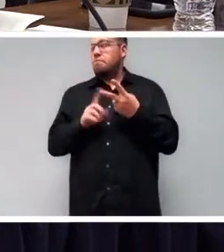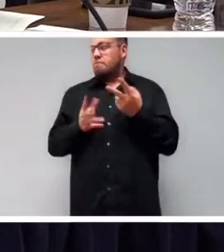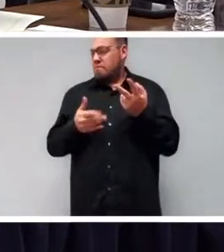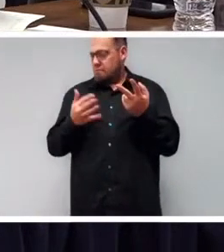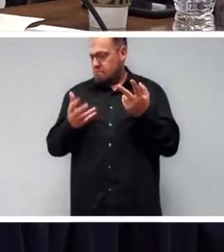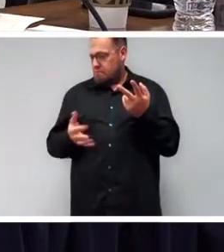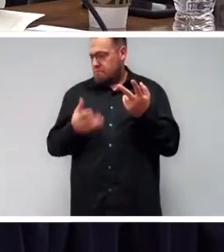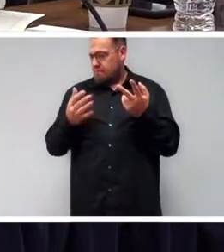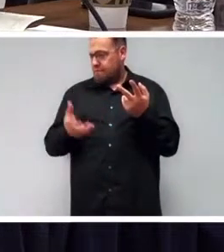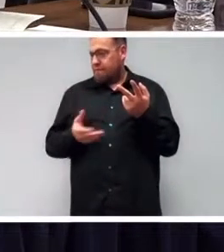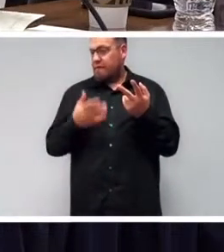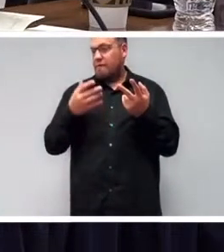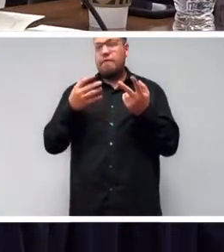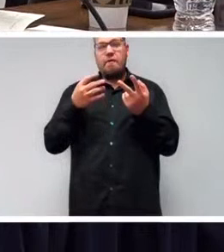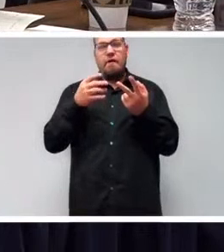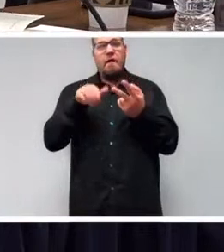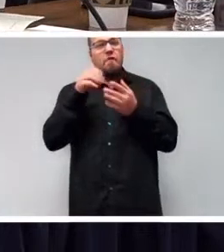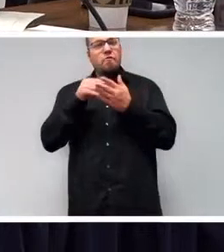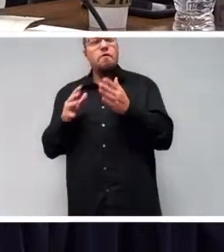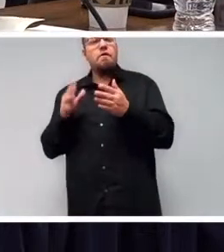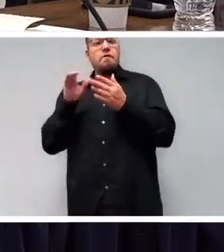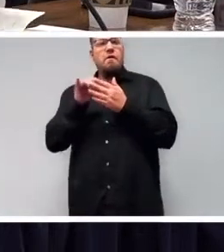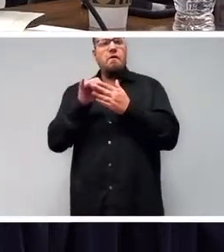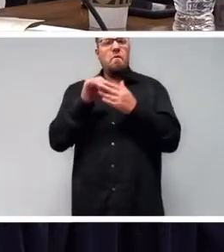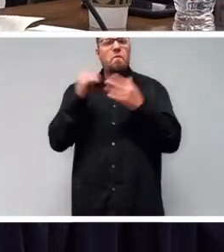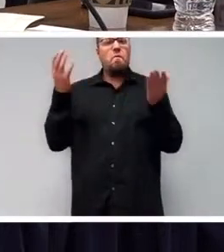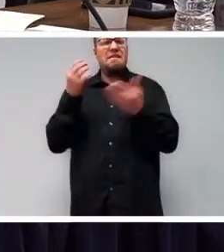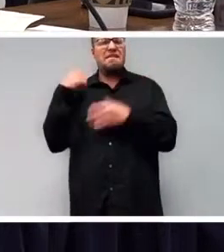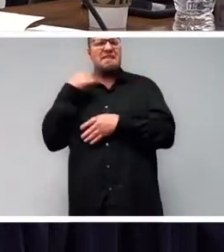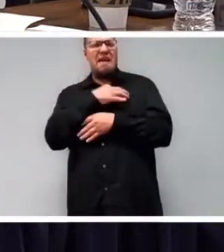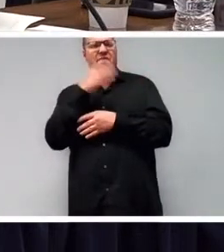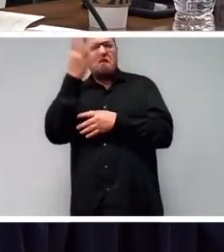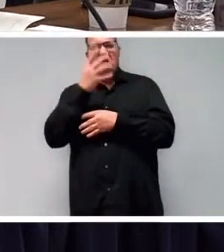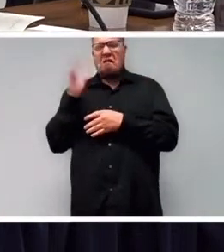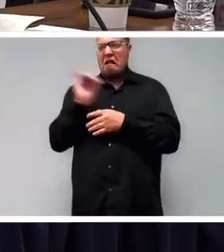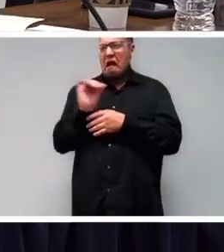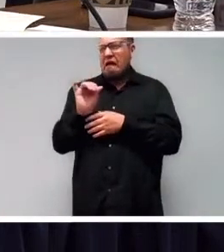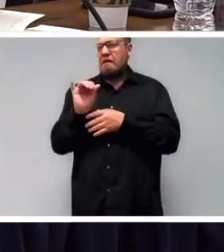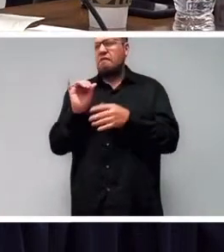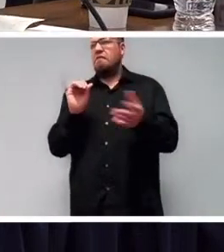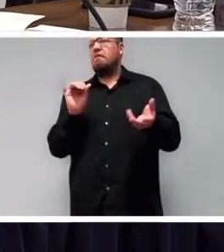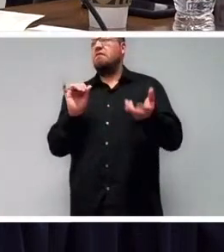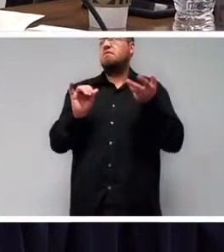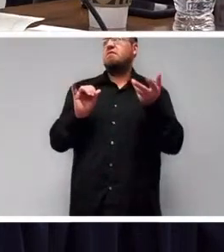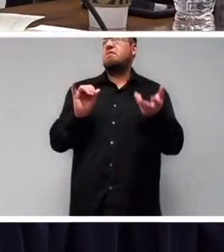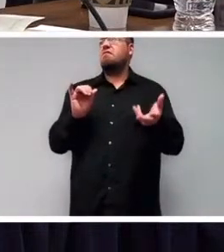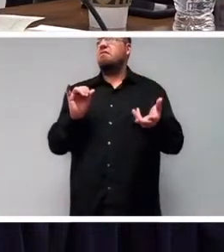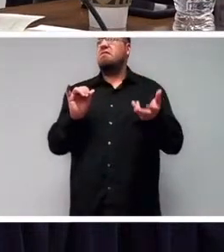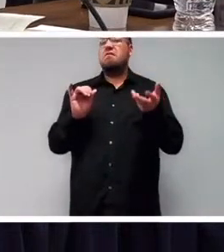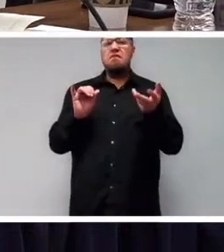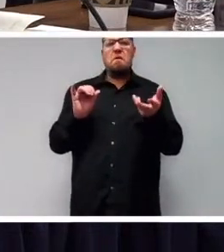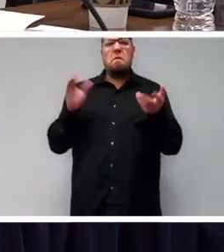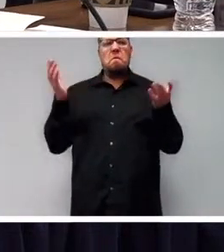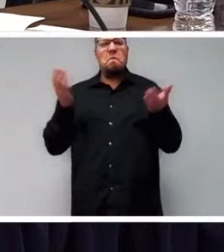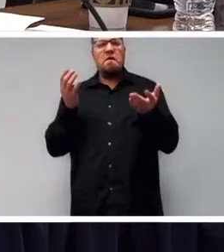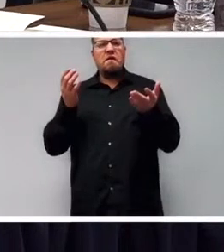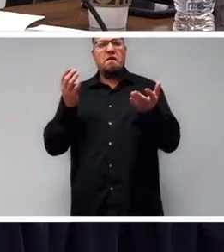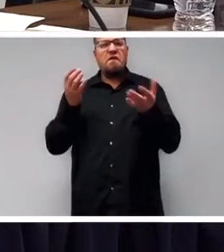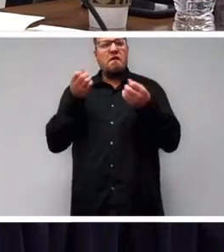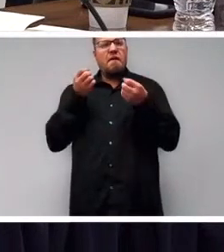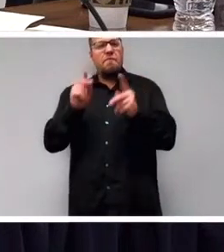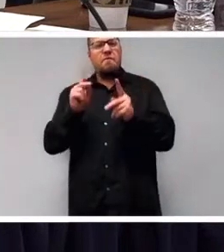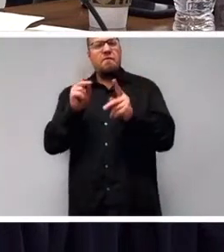participants. So I'm just curious, what does staffing look like, retention? Like, what are the opportunities there?